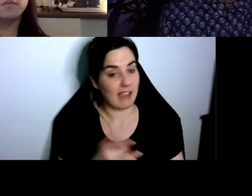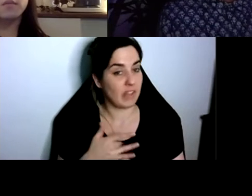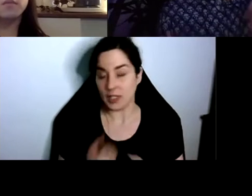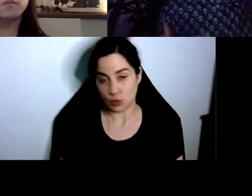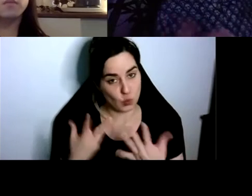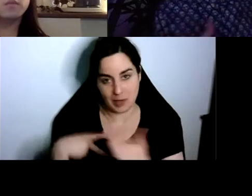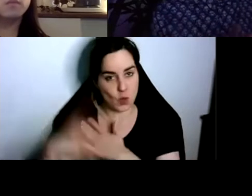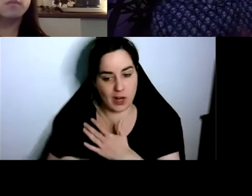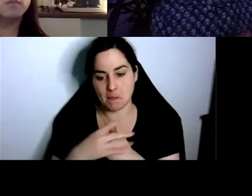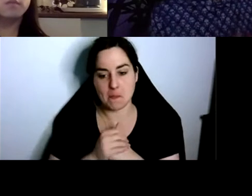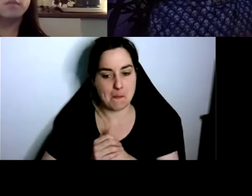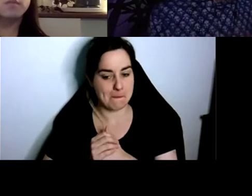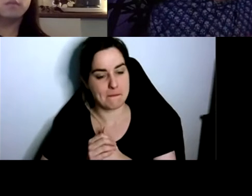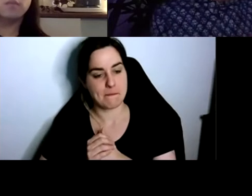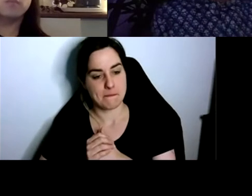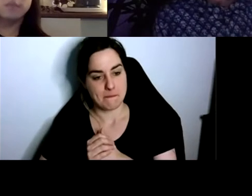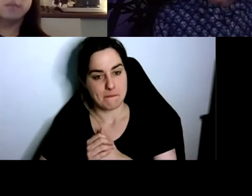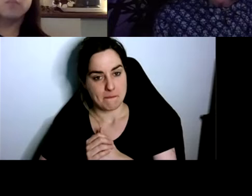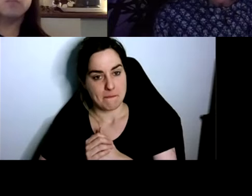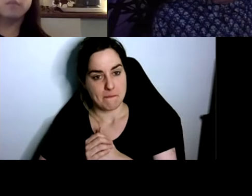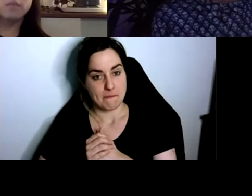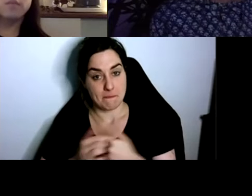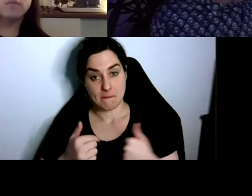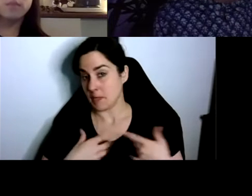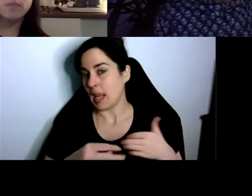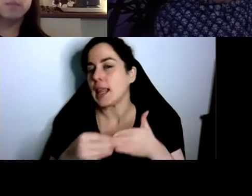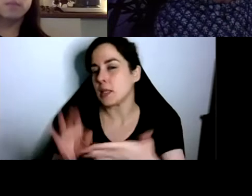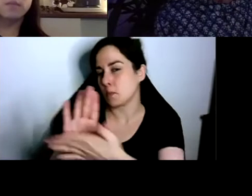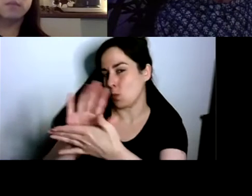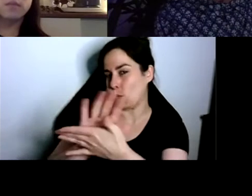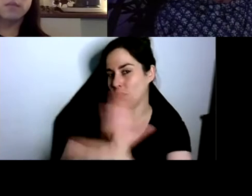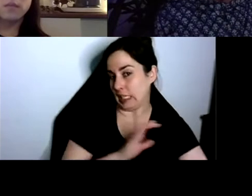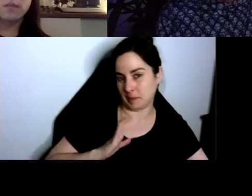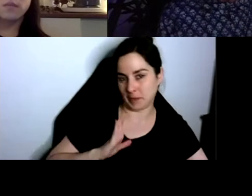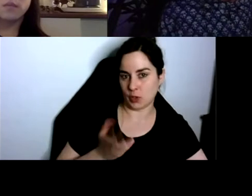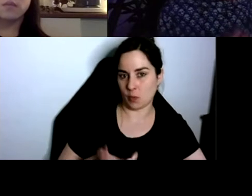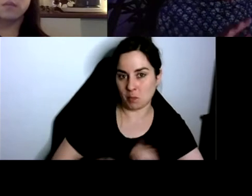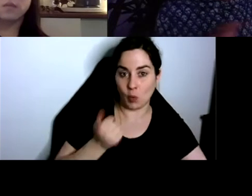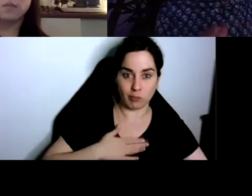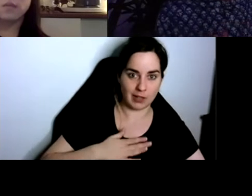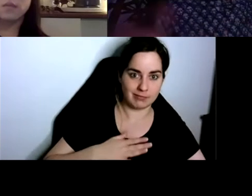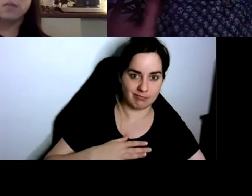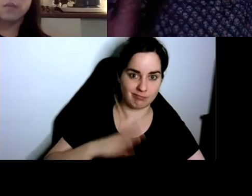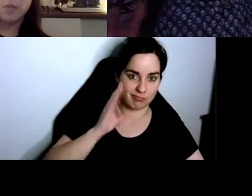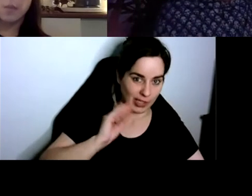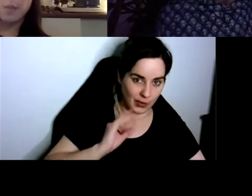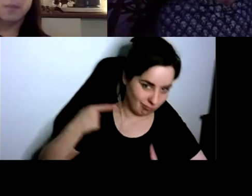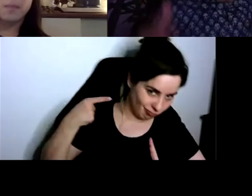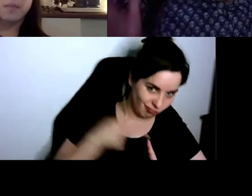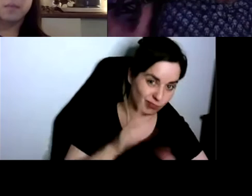think I lead the film committee, so I'm mostly on the film side, and we've become a